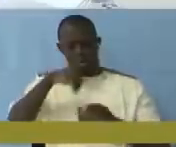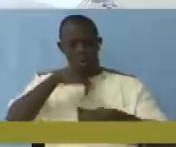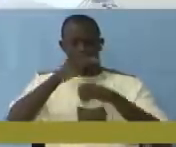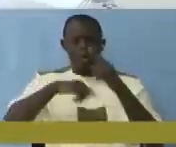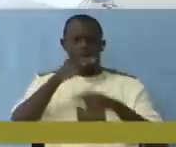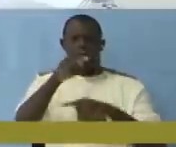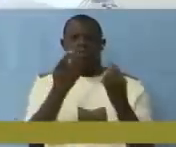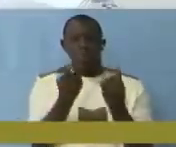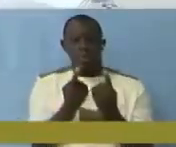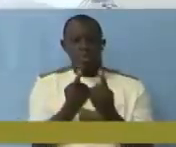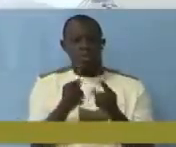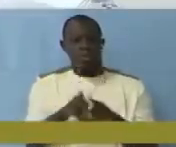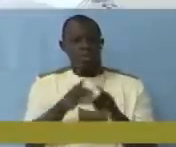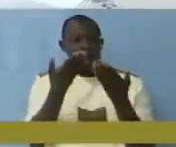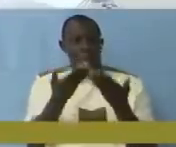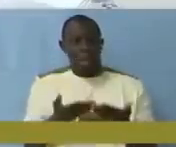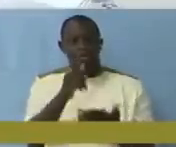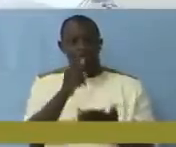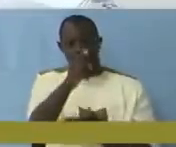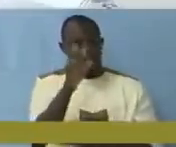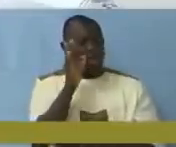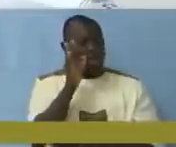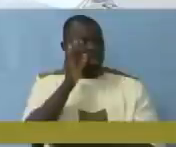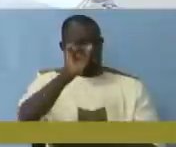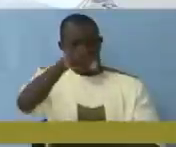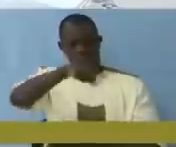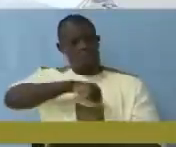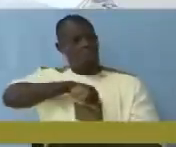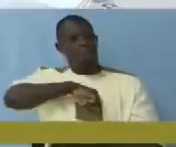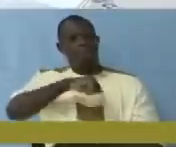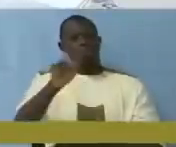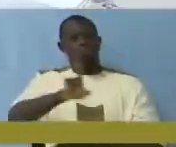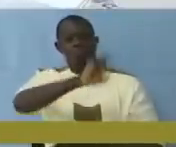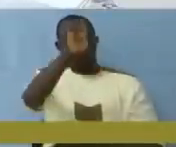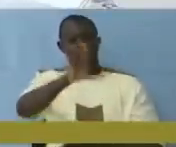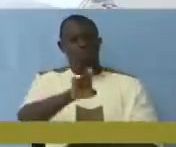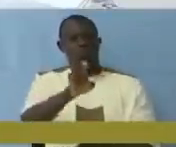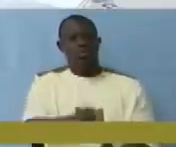Still, you are answering your own question. My